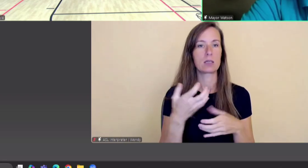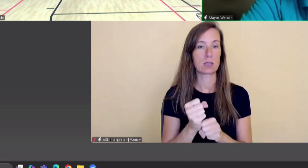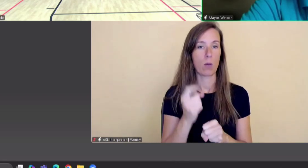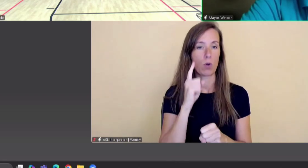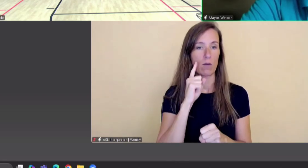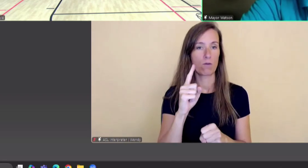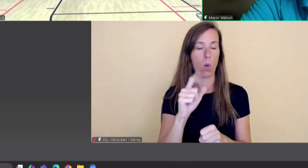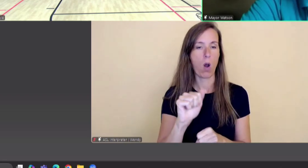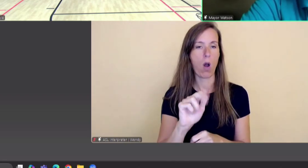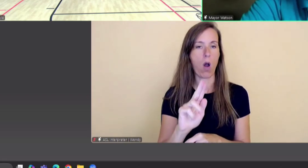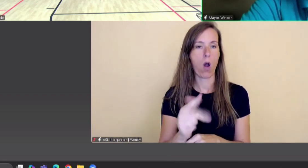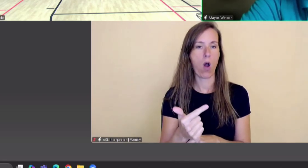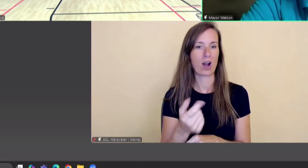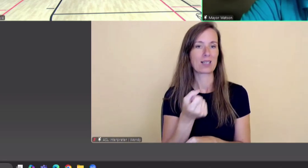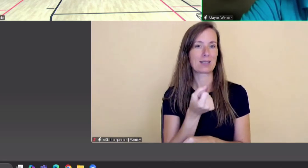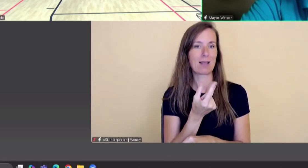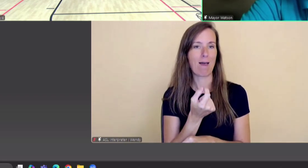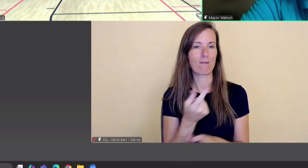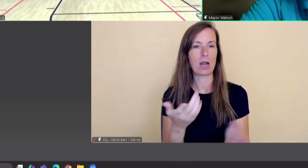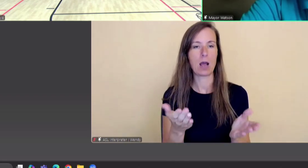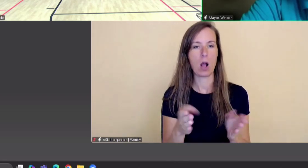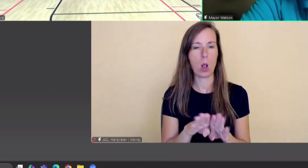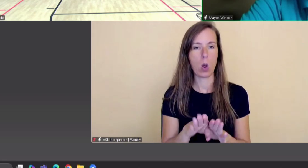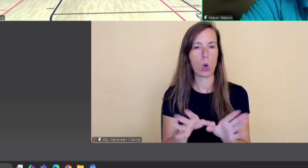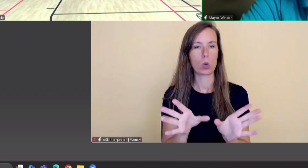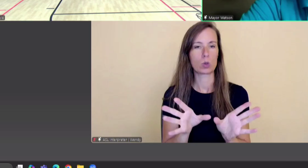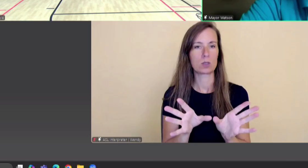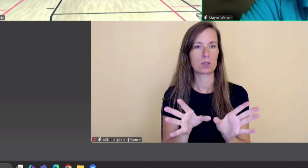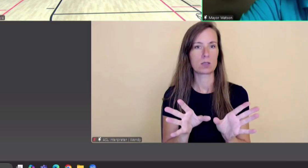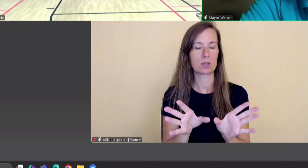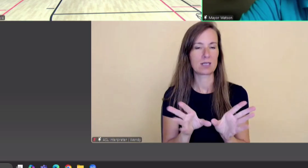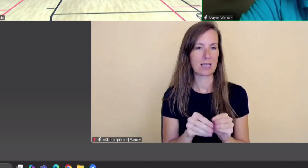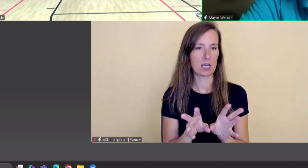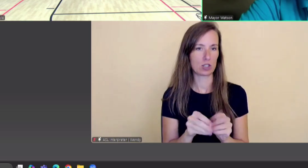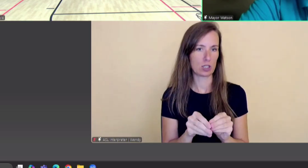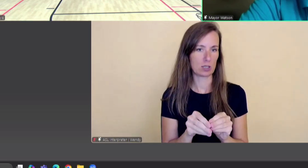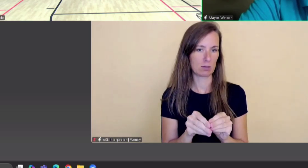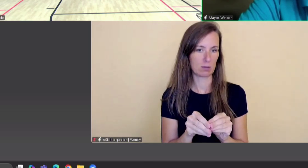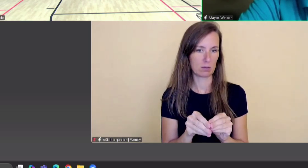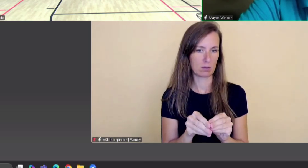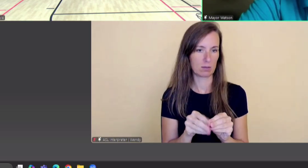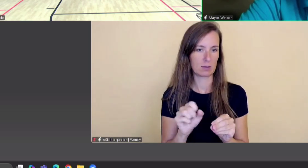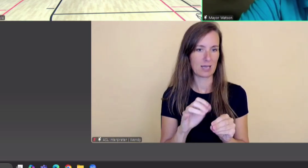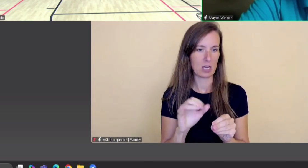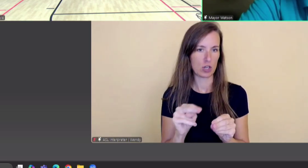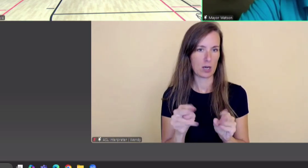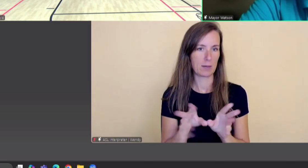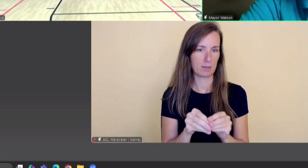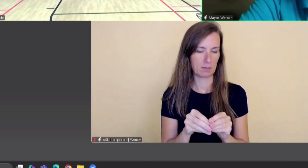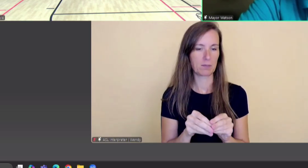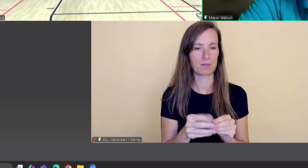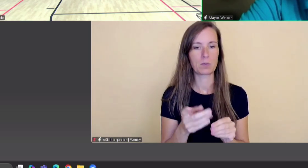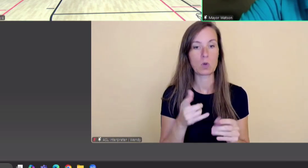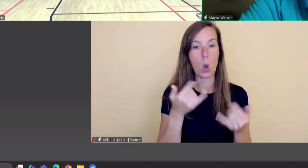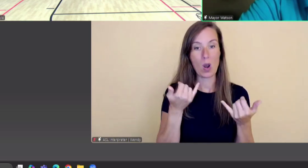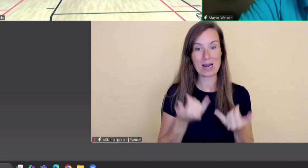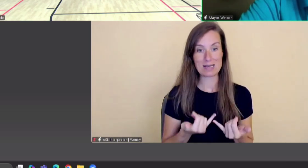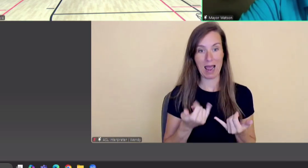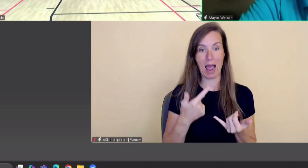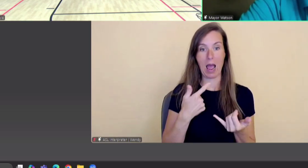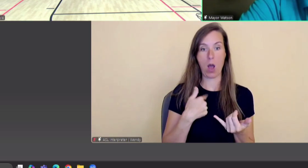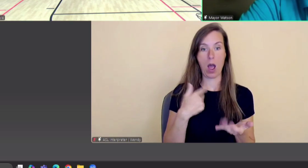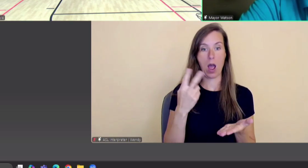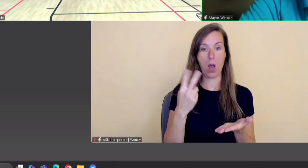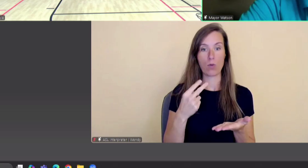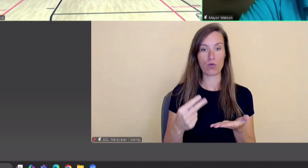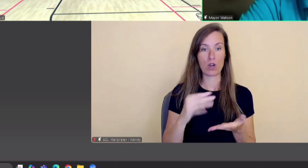for the August 11 closed session. Both what I'm about to read now for July 31 and